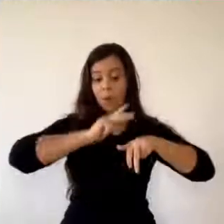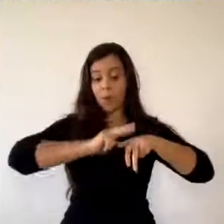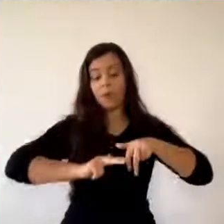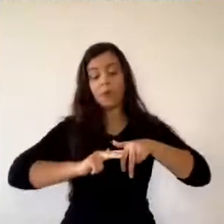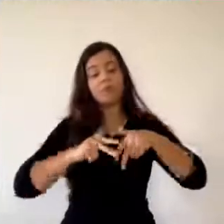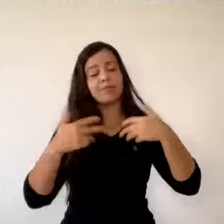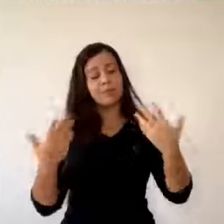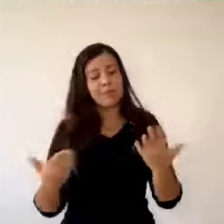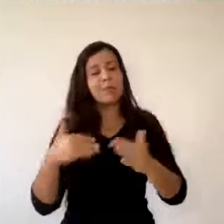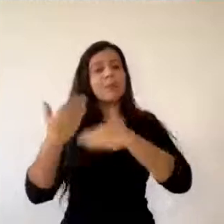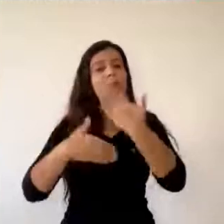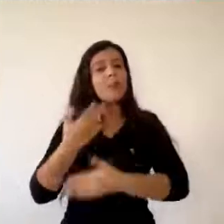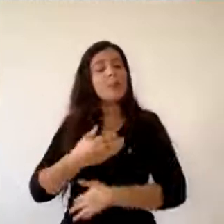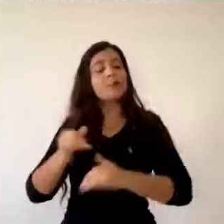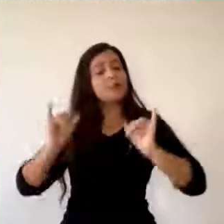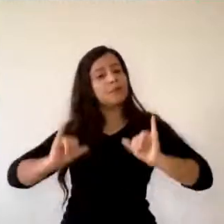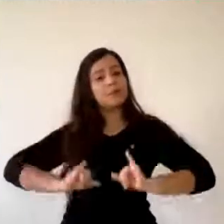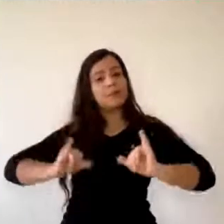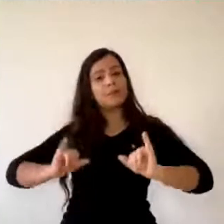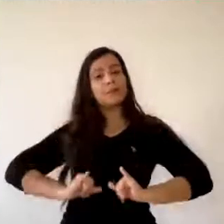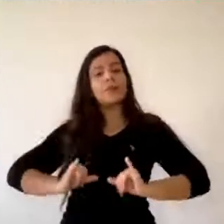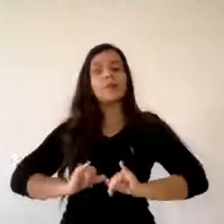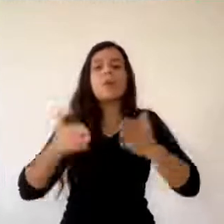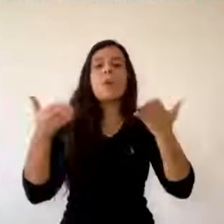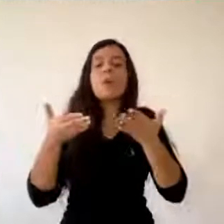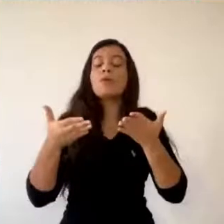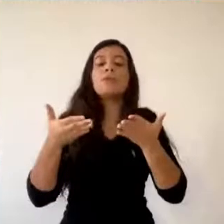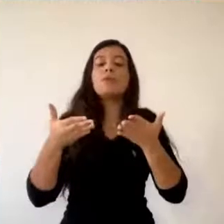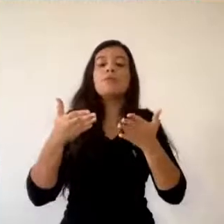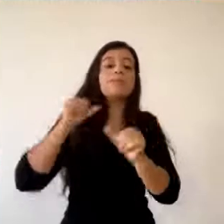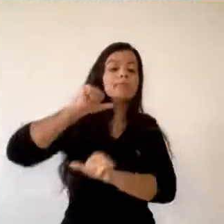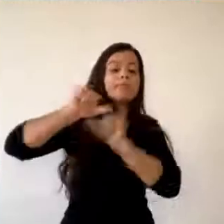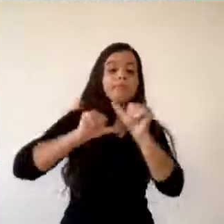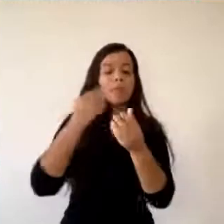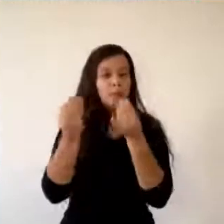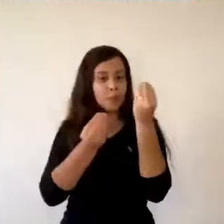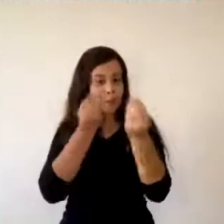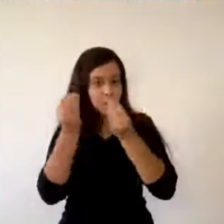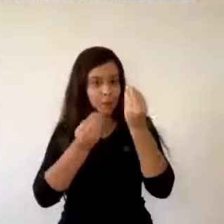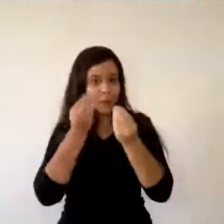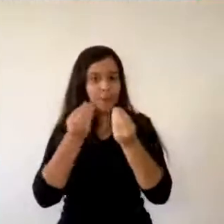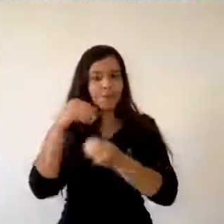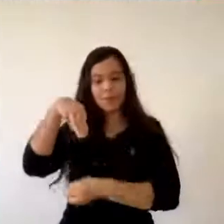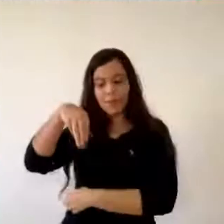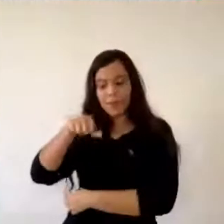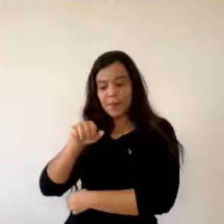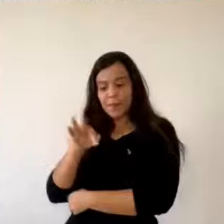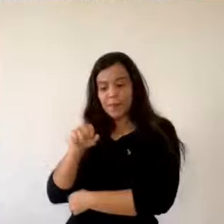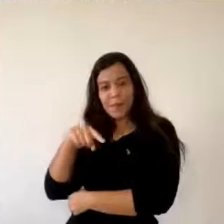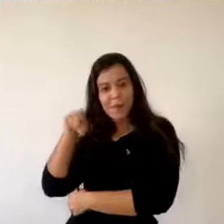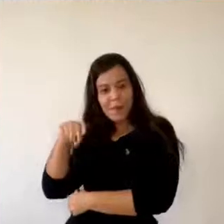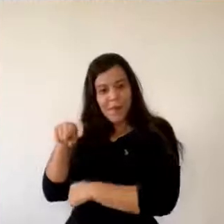And eventually, nowadays, we break with those patterns.